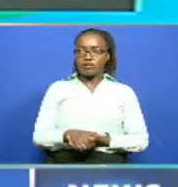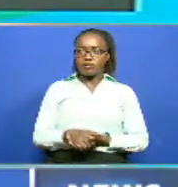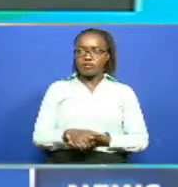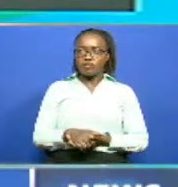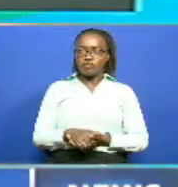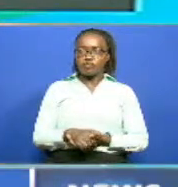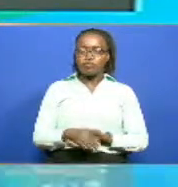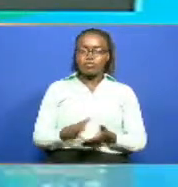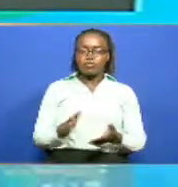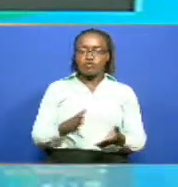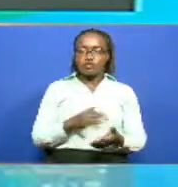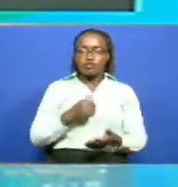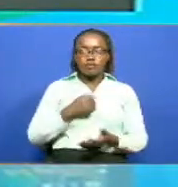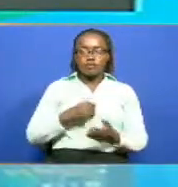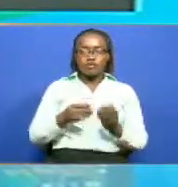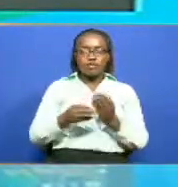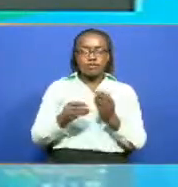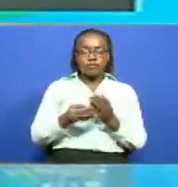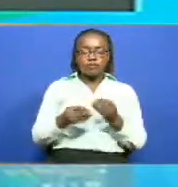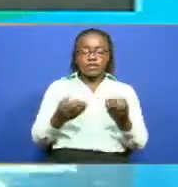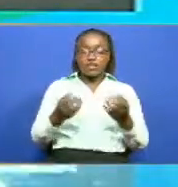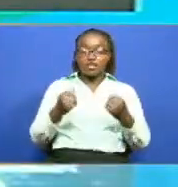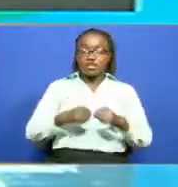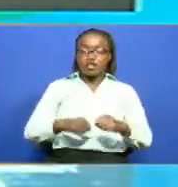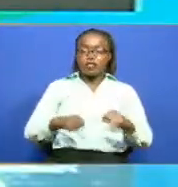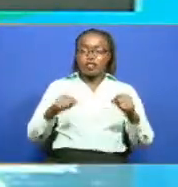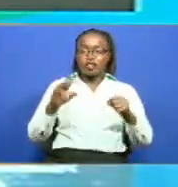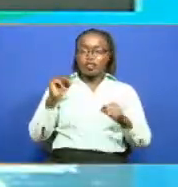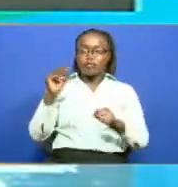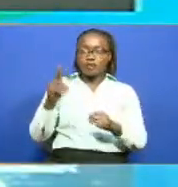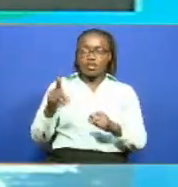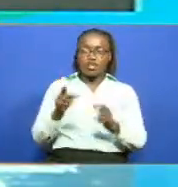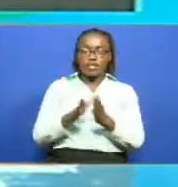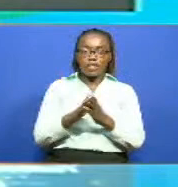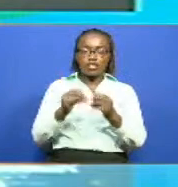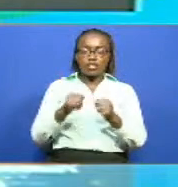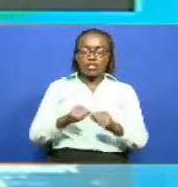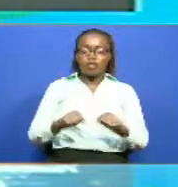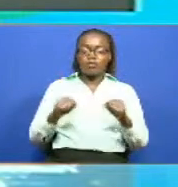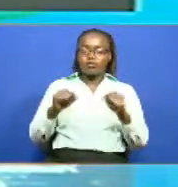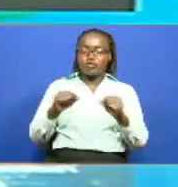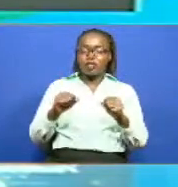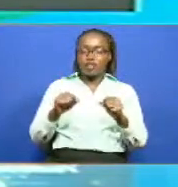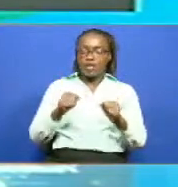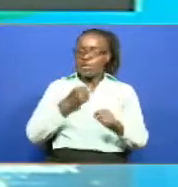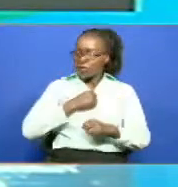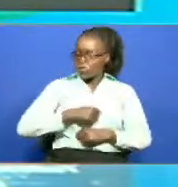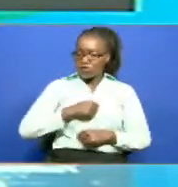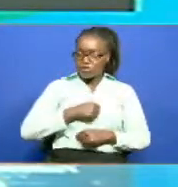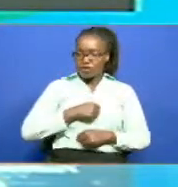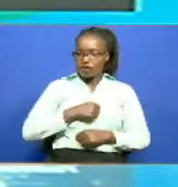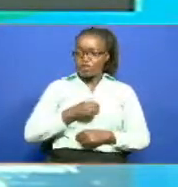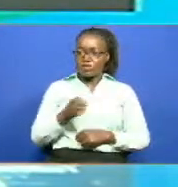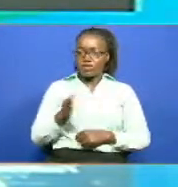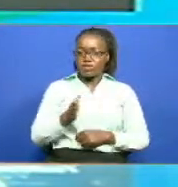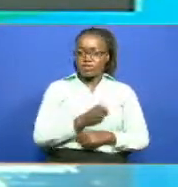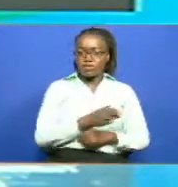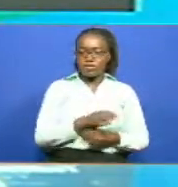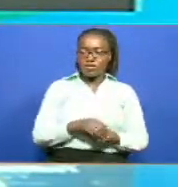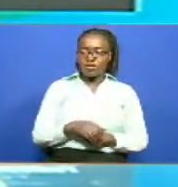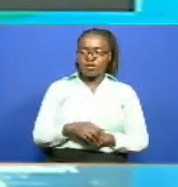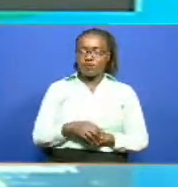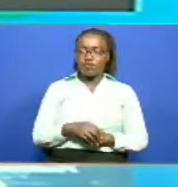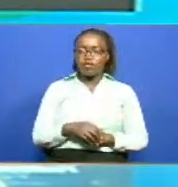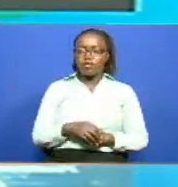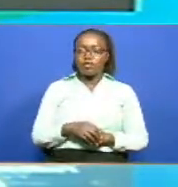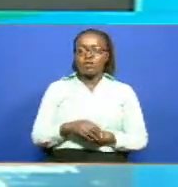in that story of the names. We referred to the chairman as the MD and the MD as the chairman. We duly apologize for that. Now, moving on, following a